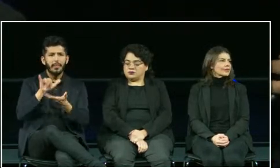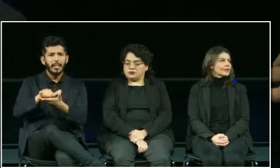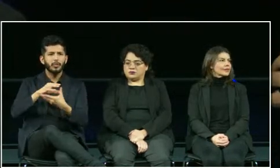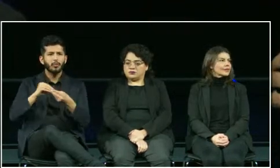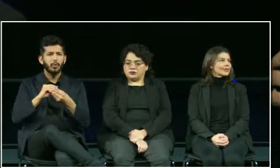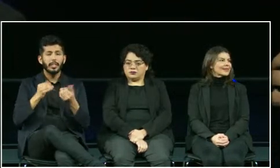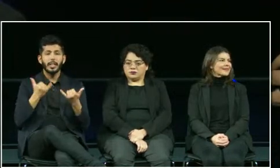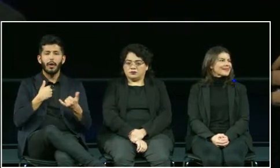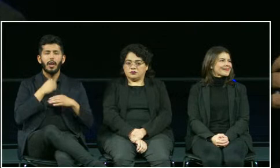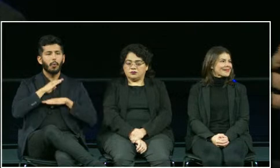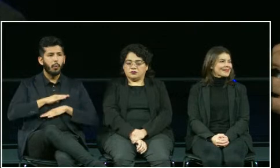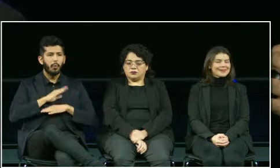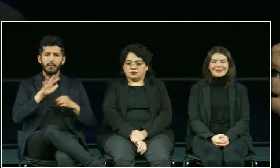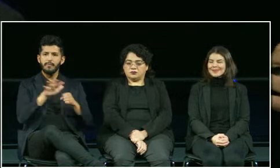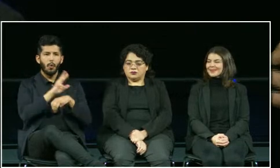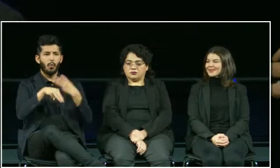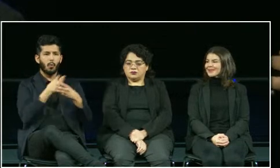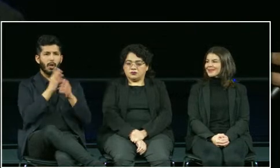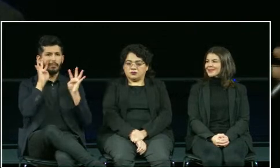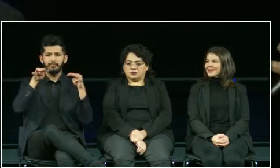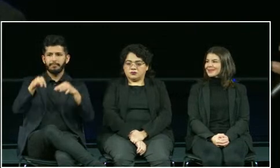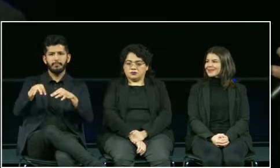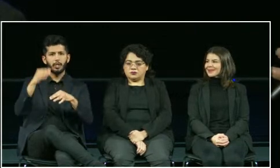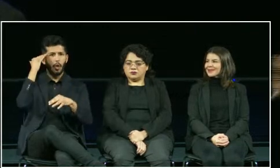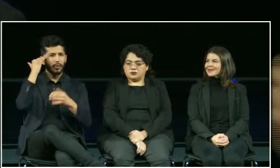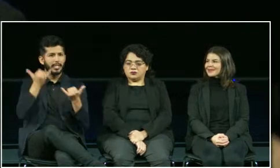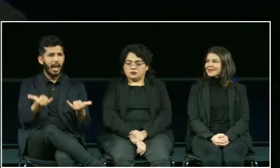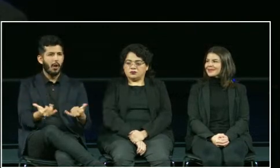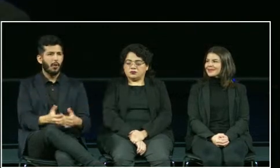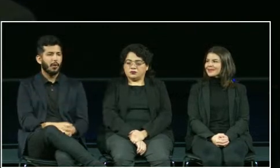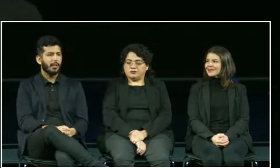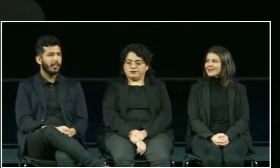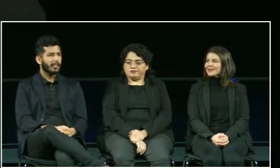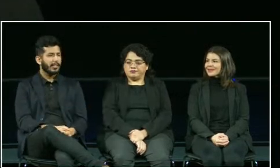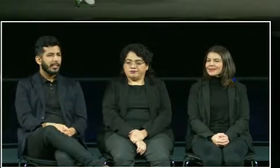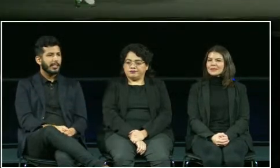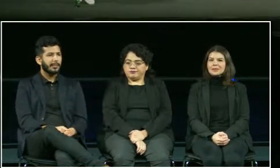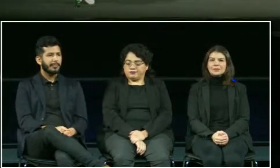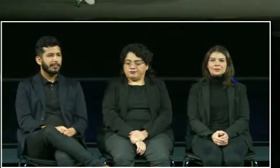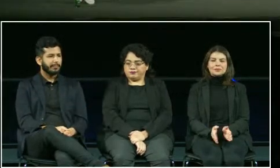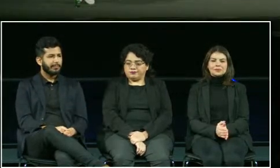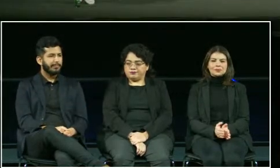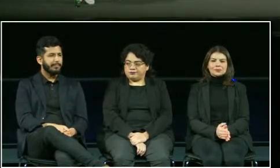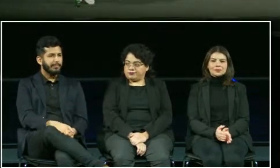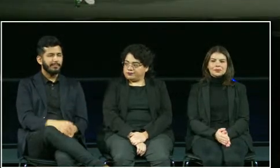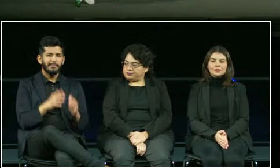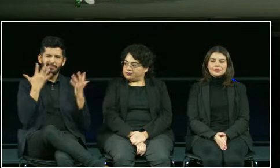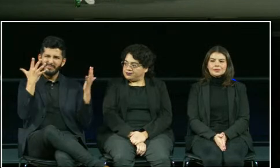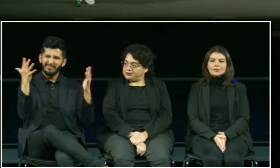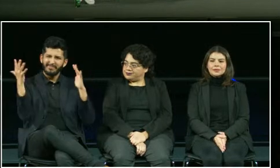the whole world knows about this, so I'm happy about that. You were prescient.